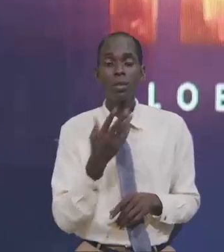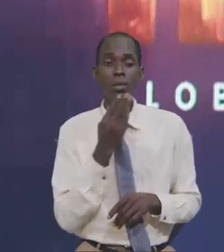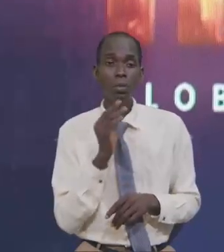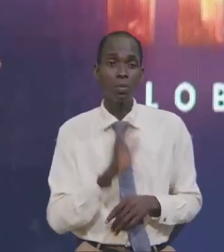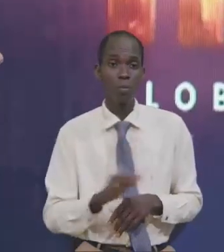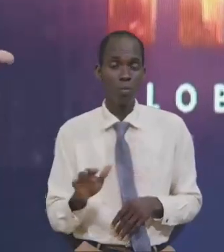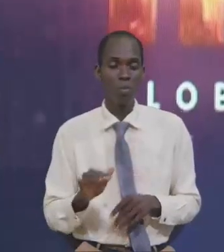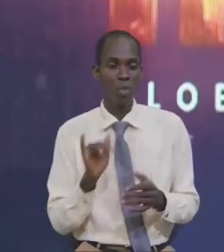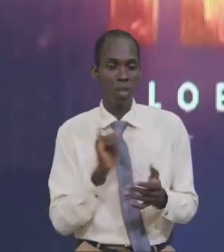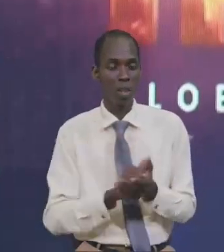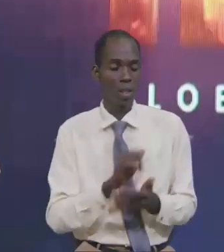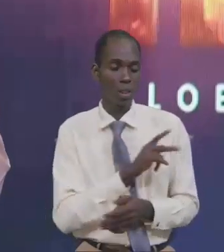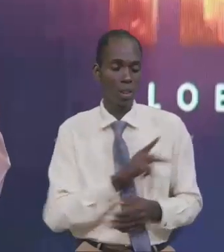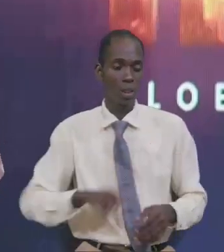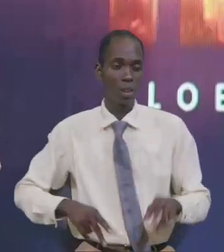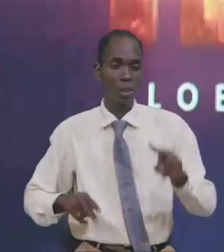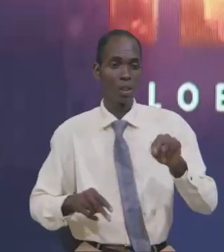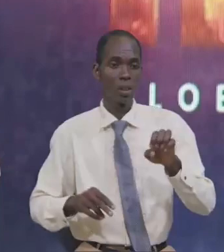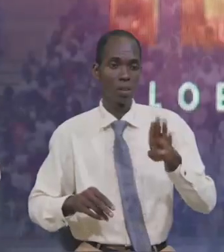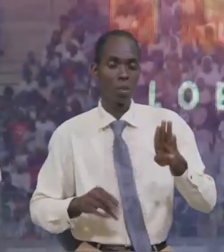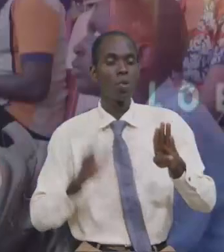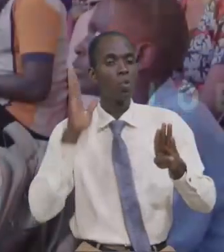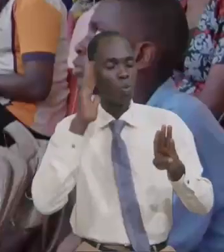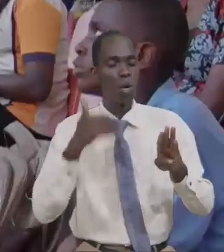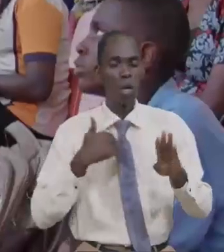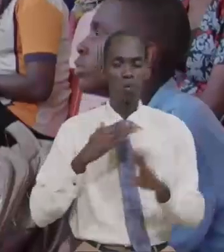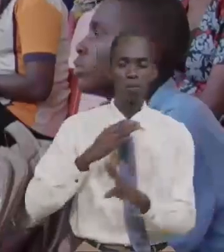them, but the fire could not stop them.